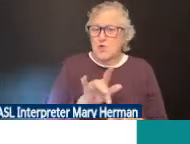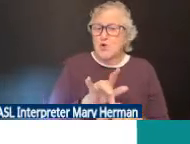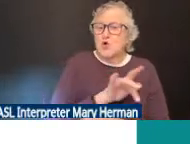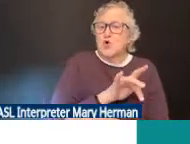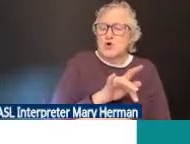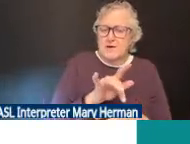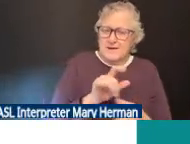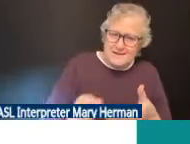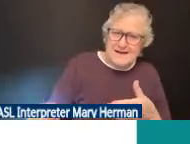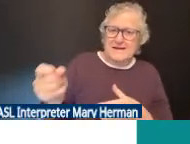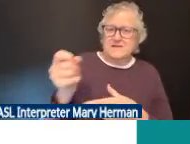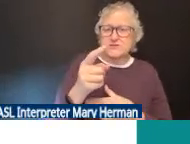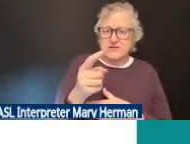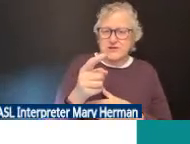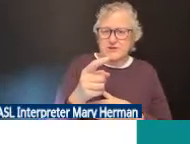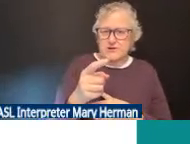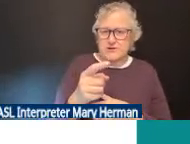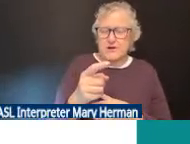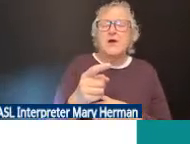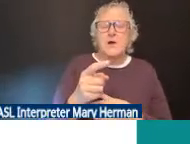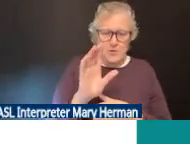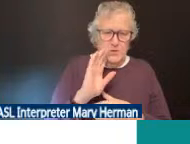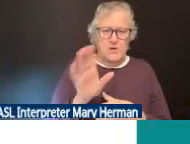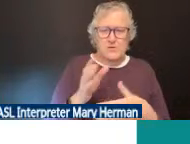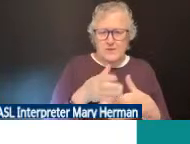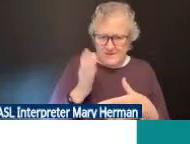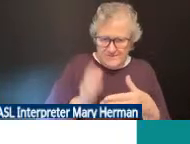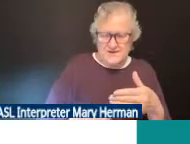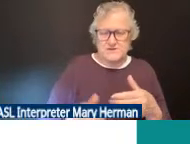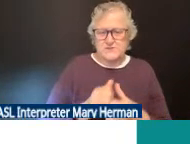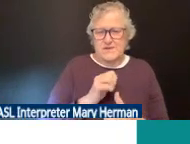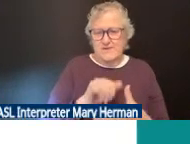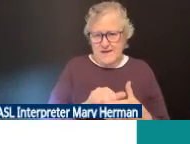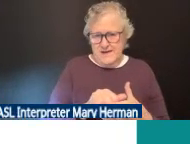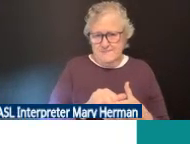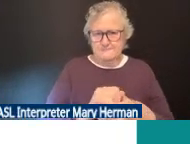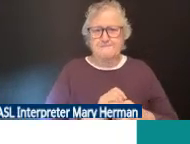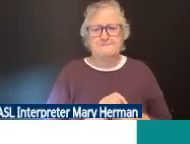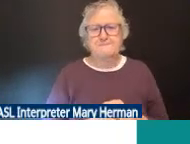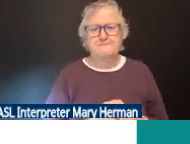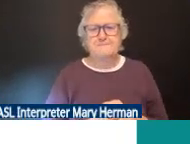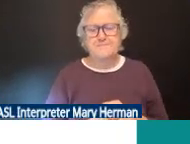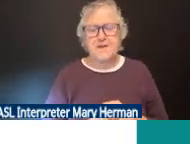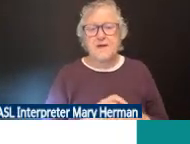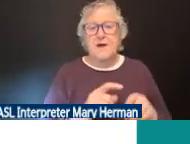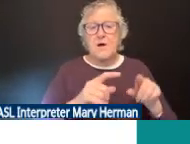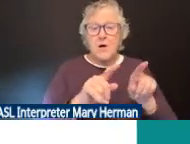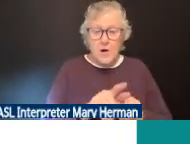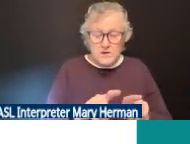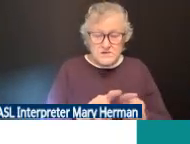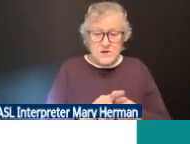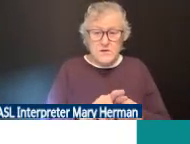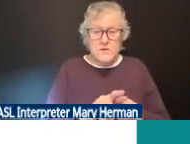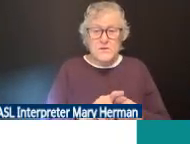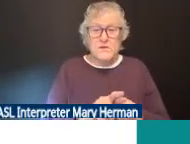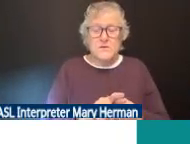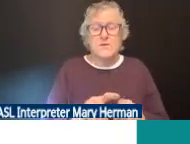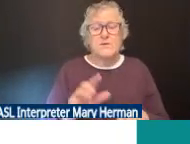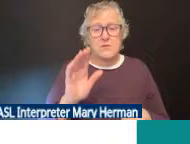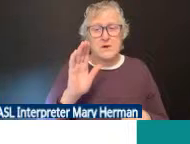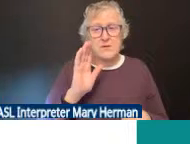will be a record of decision. So those things, there's a lot of work in between